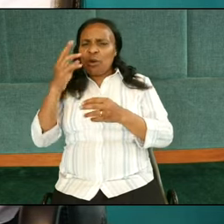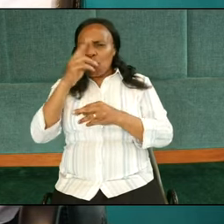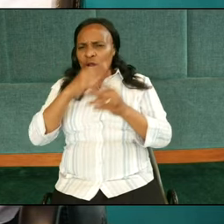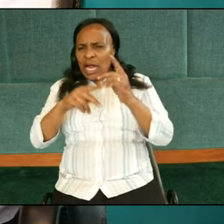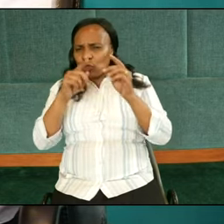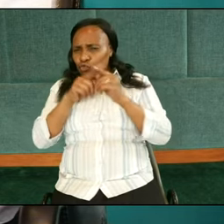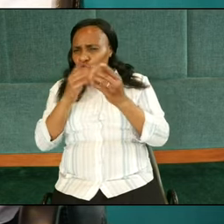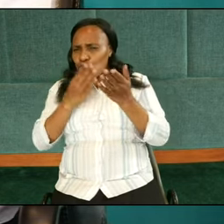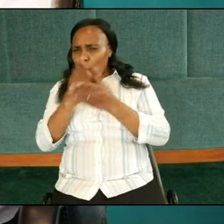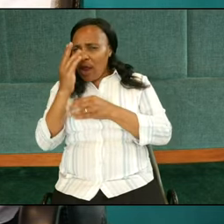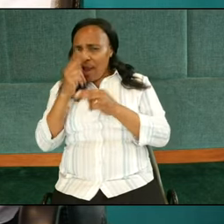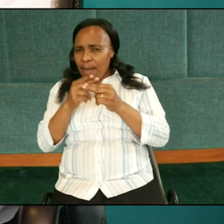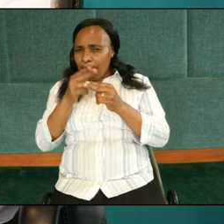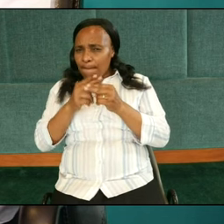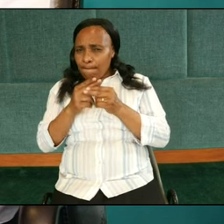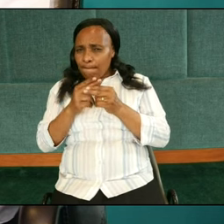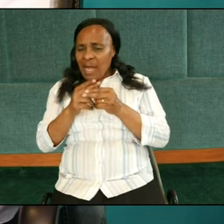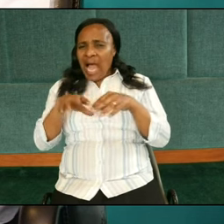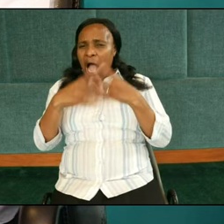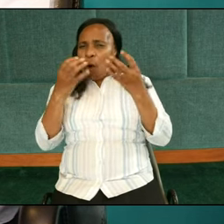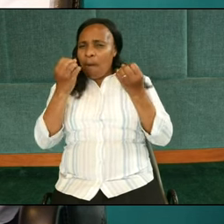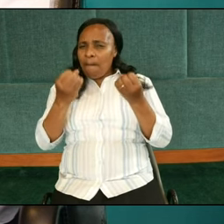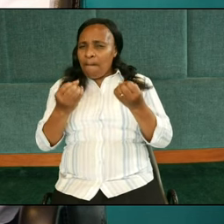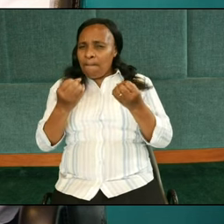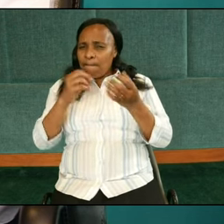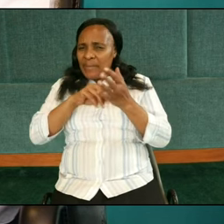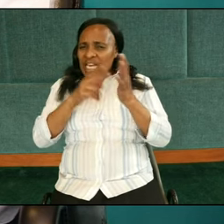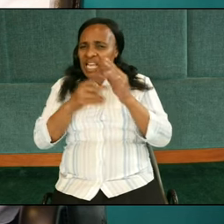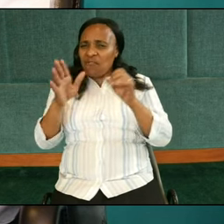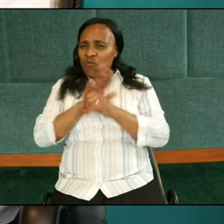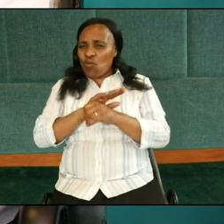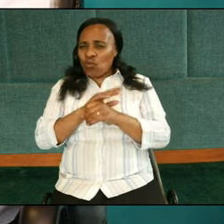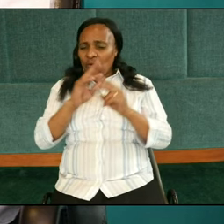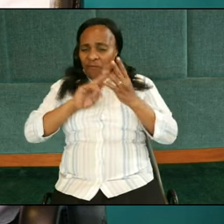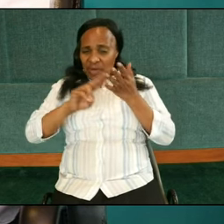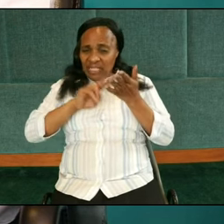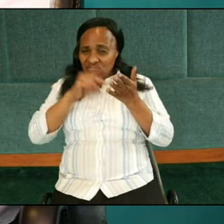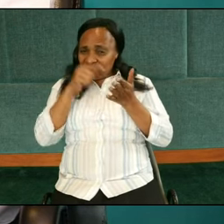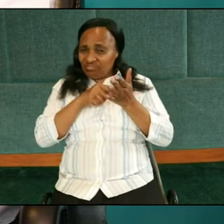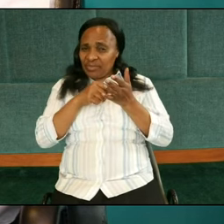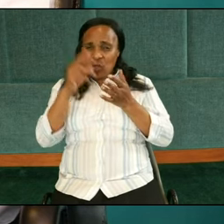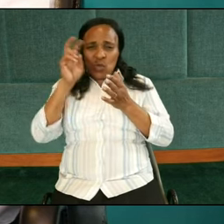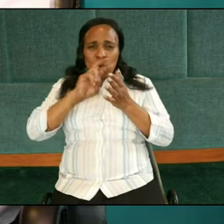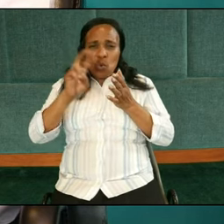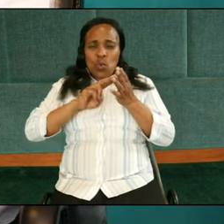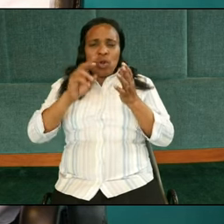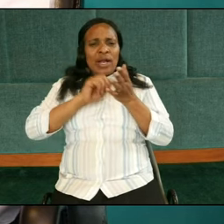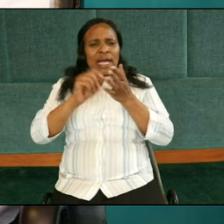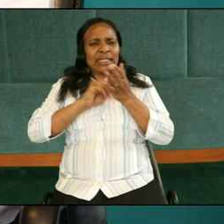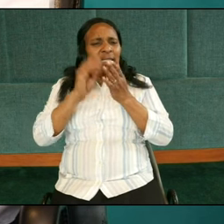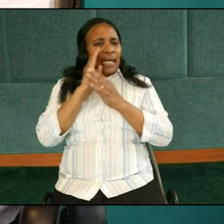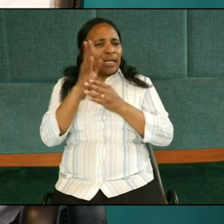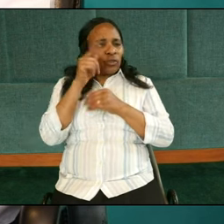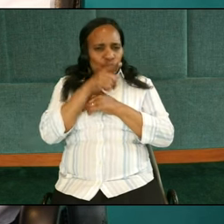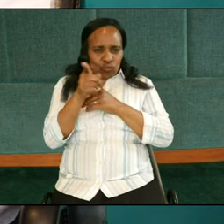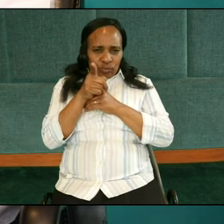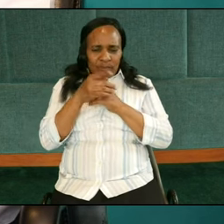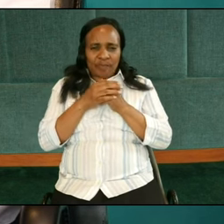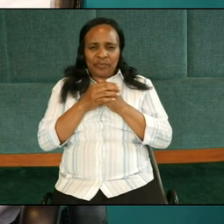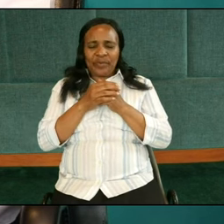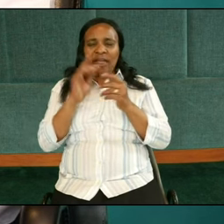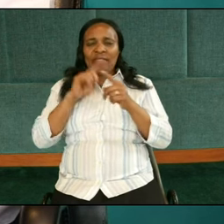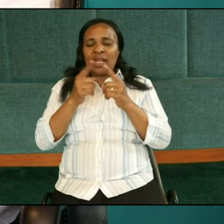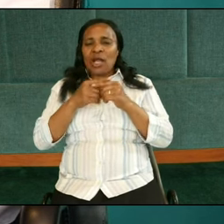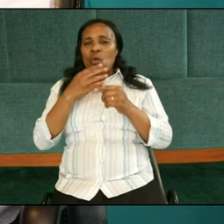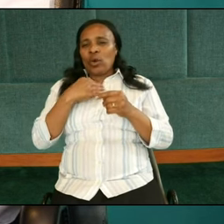name. How meaningful is this text when you look at it as if it's a note written directly to you? And